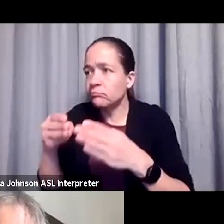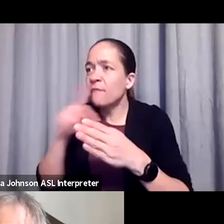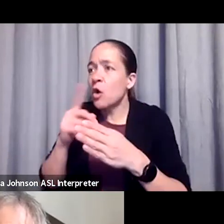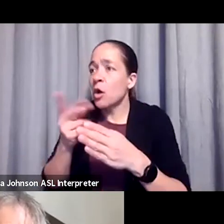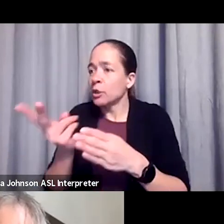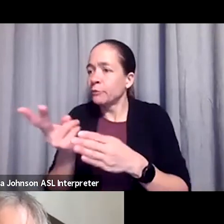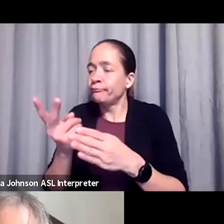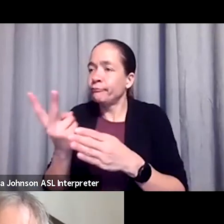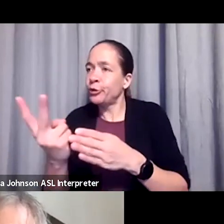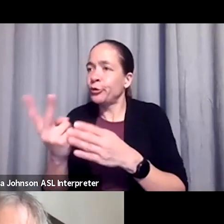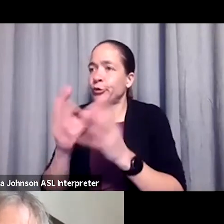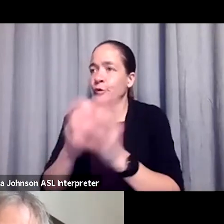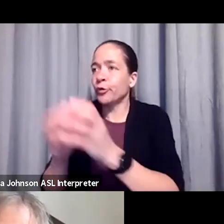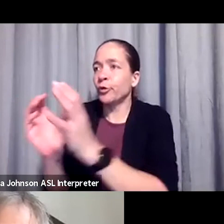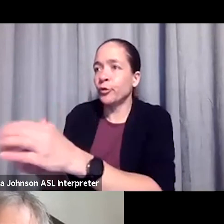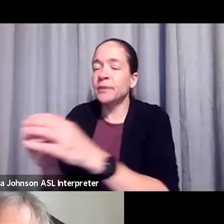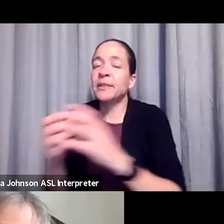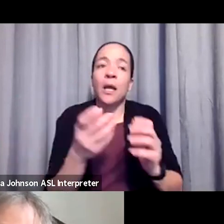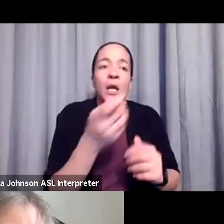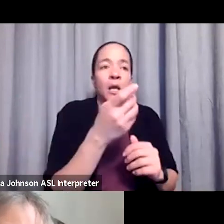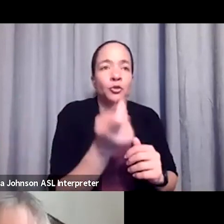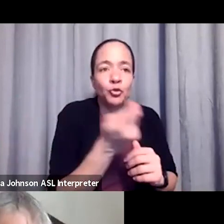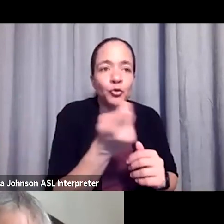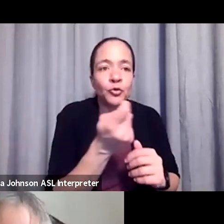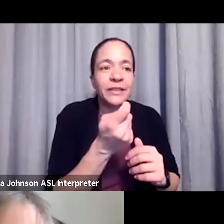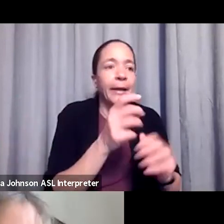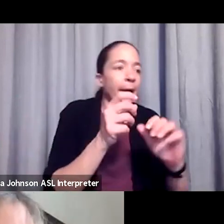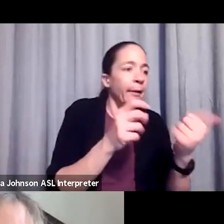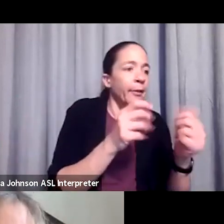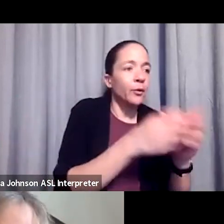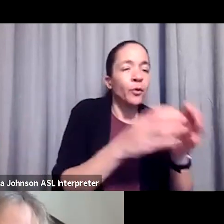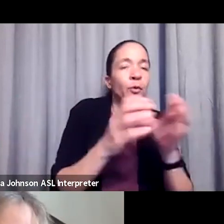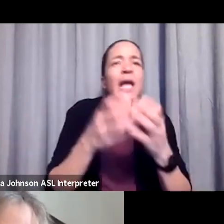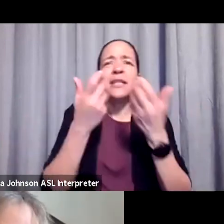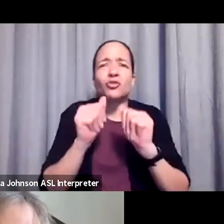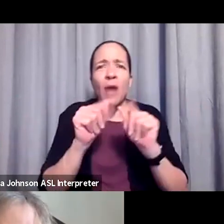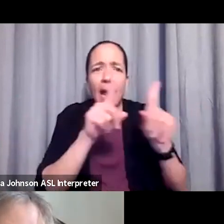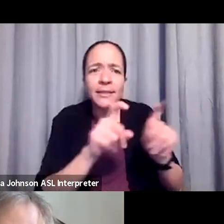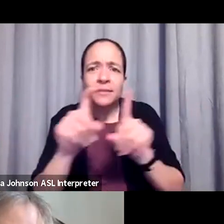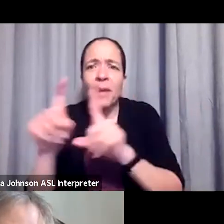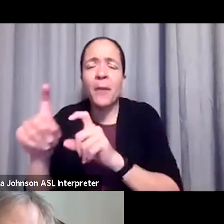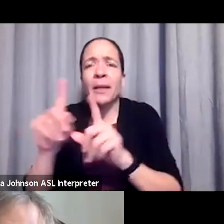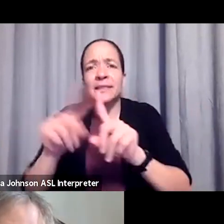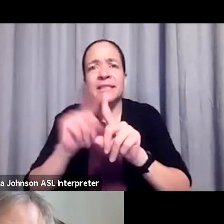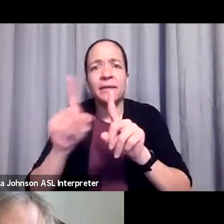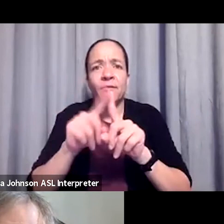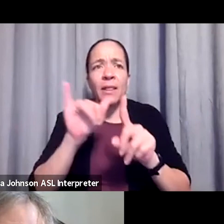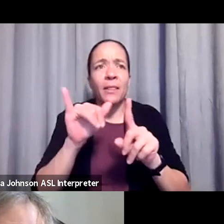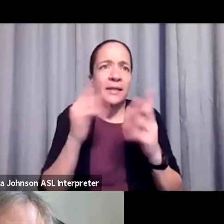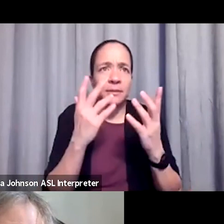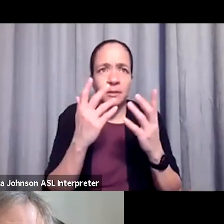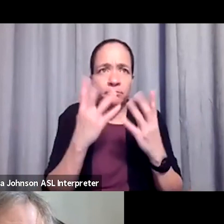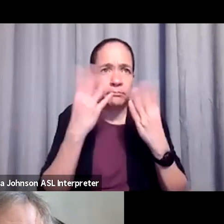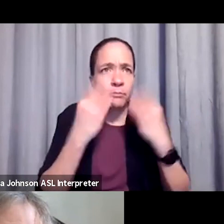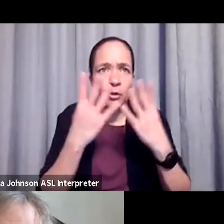on Tuesday, I'm going to do those, that sort of thing, and try to do your own experimentation. That's the beauty of our channels, is that we